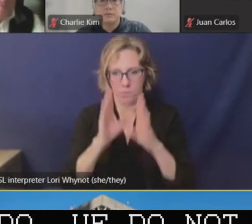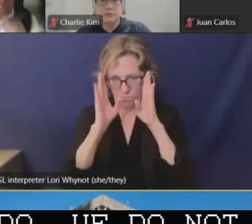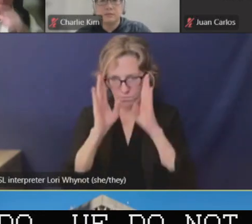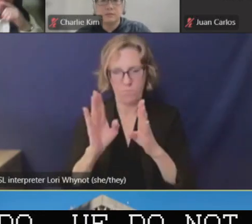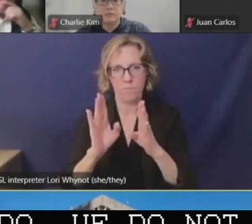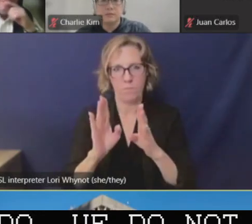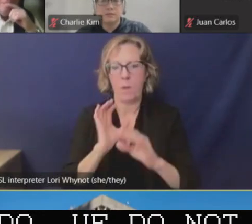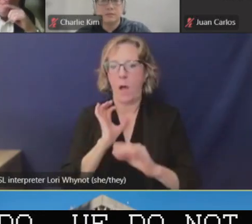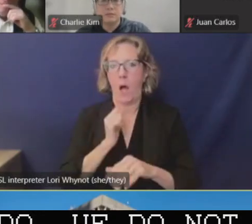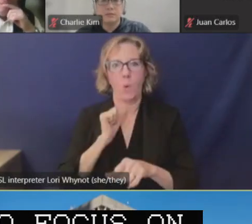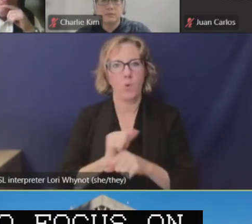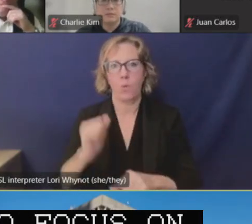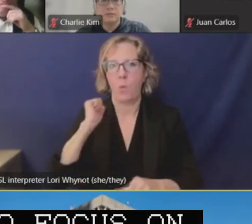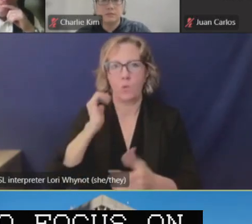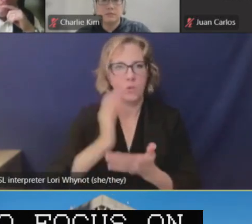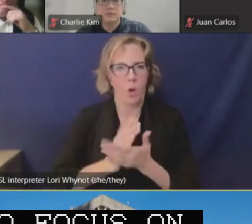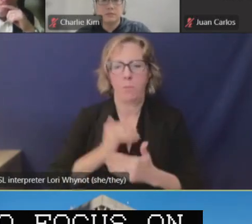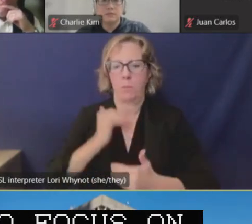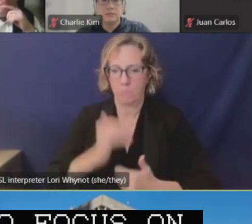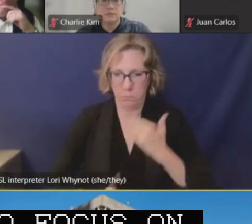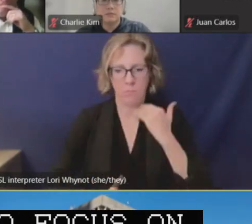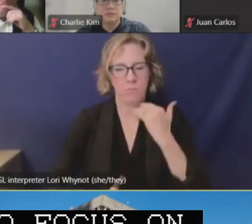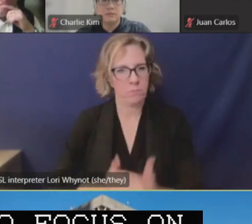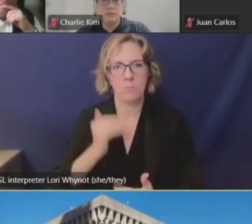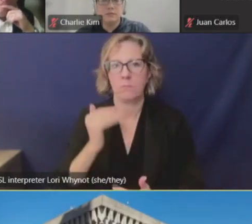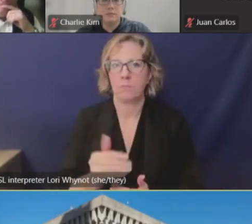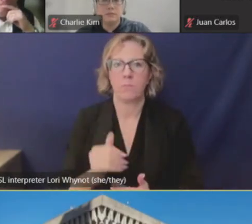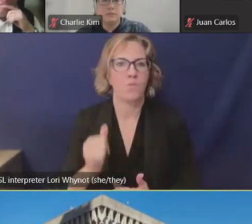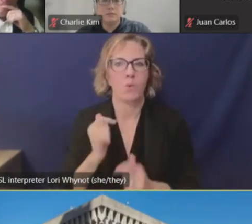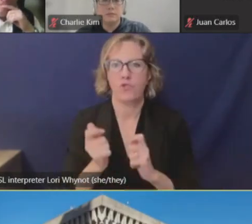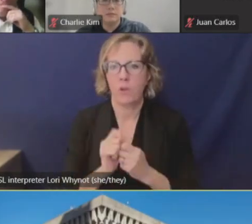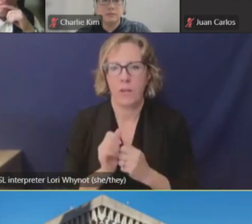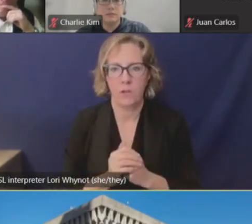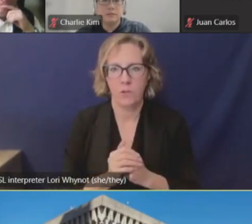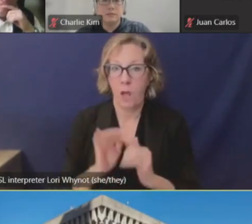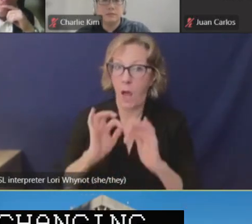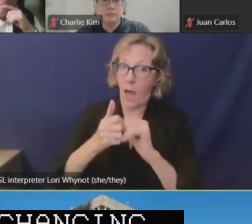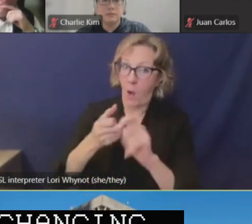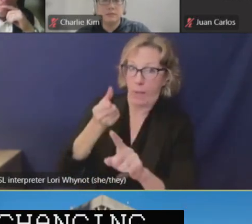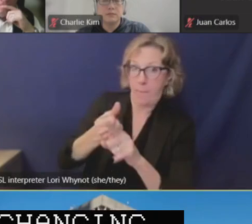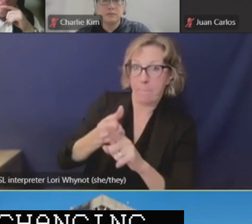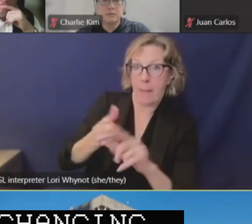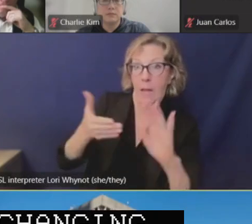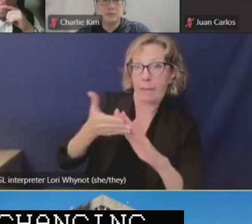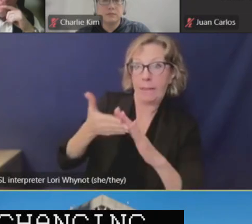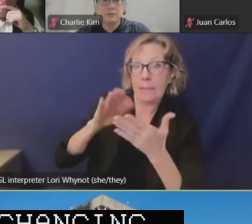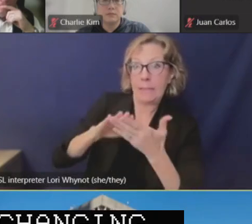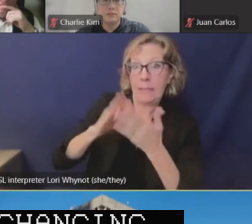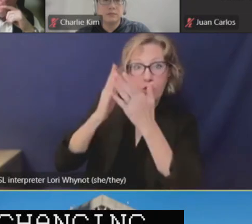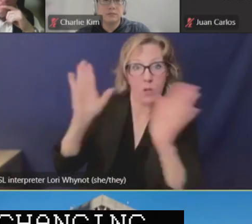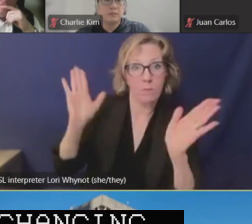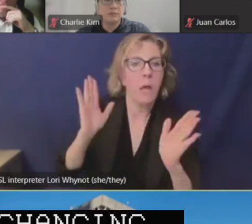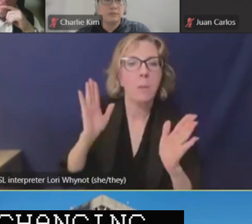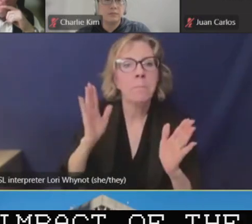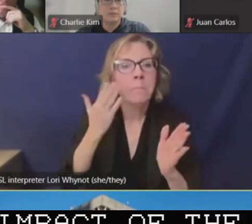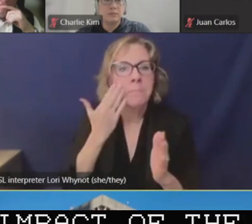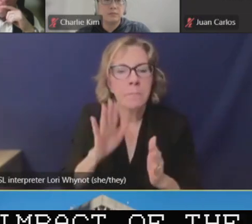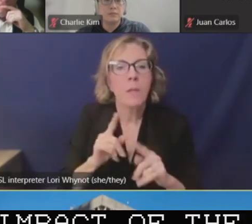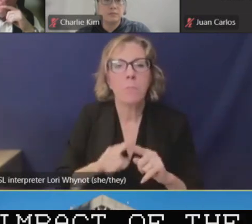changing. I don't know what the impacts will be for the city overall, but it won't impact our budget. It won't impact our